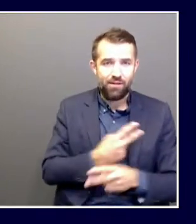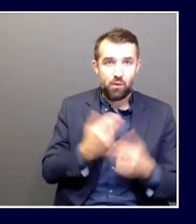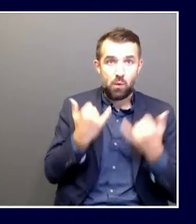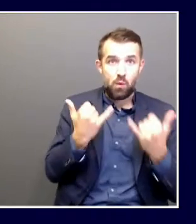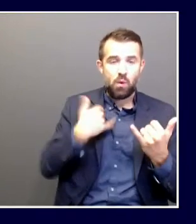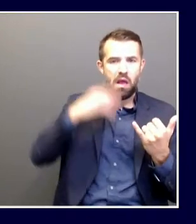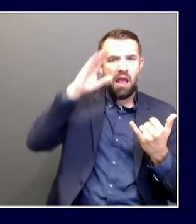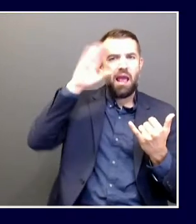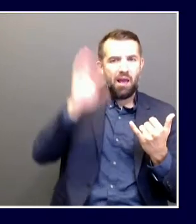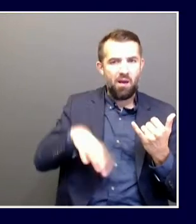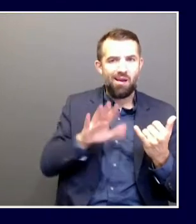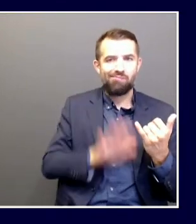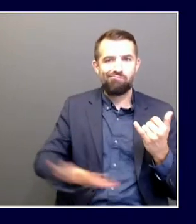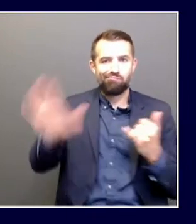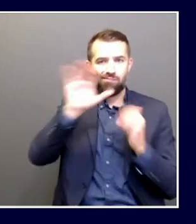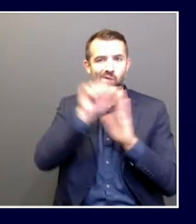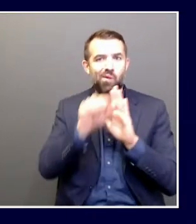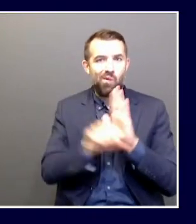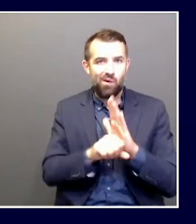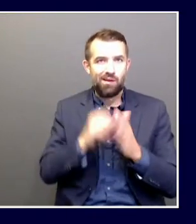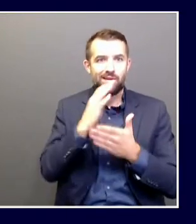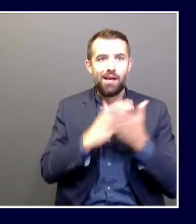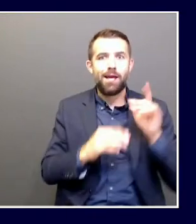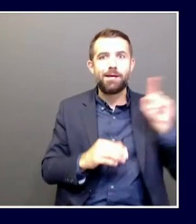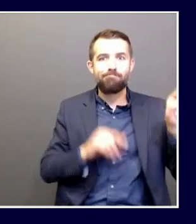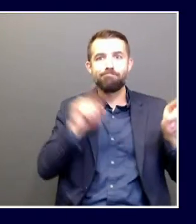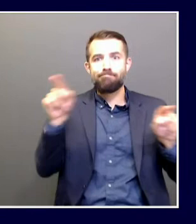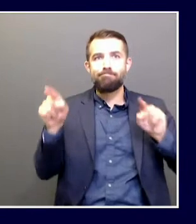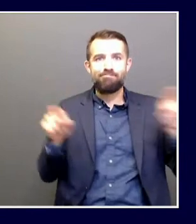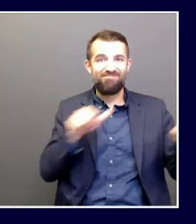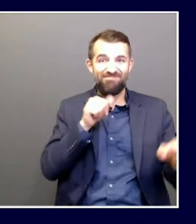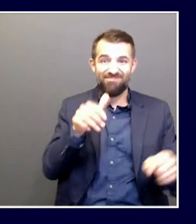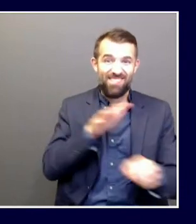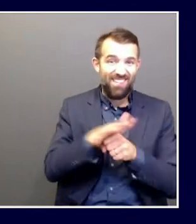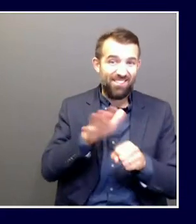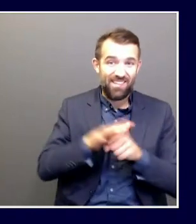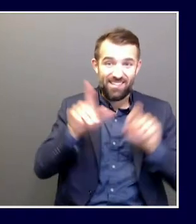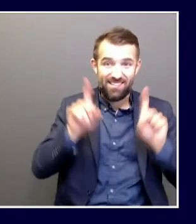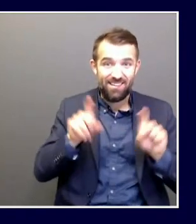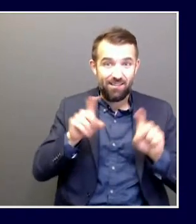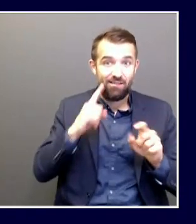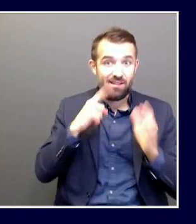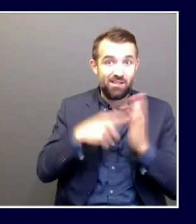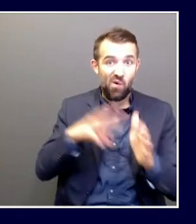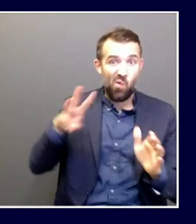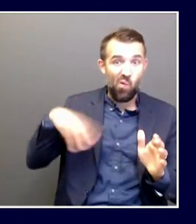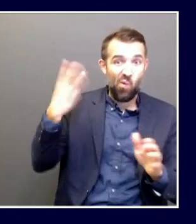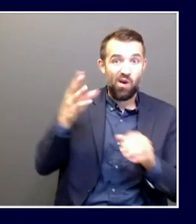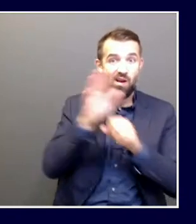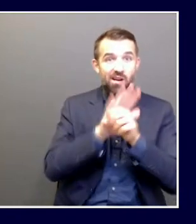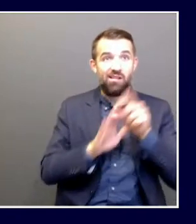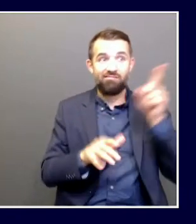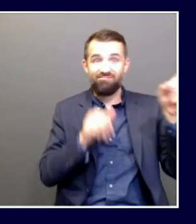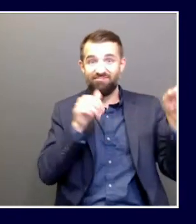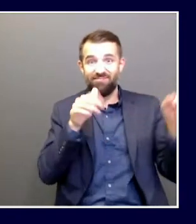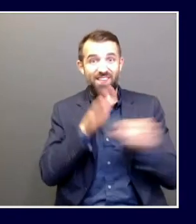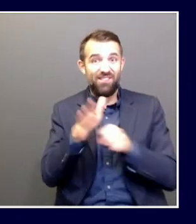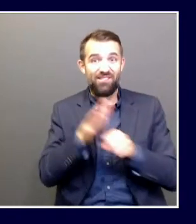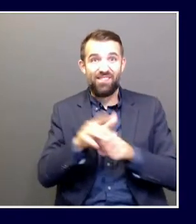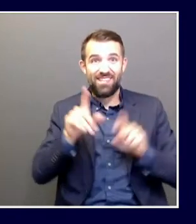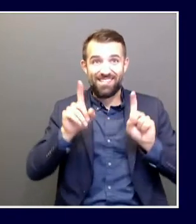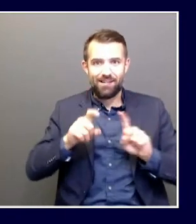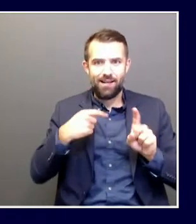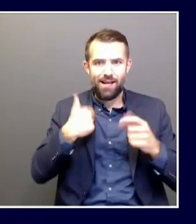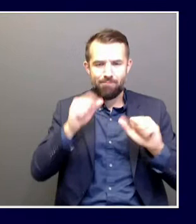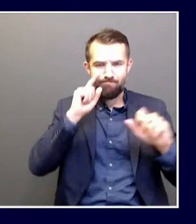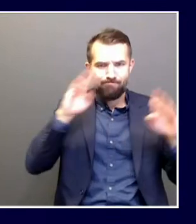Maine, Washington County, for example, a few other places that we have targeted for expanded testing to make sure that all people in Maine have access to